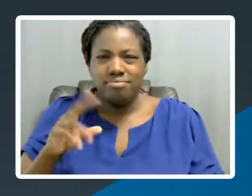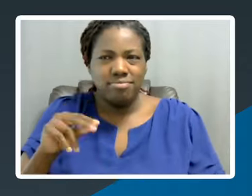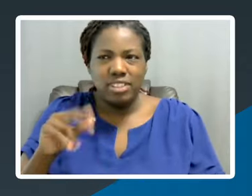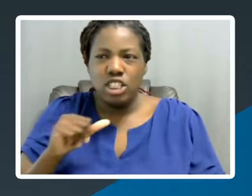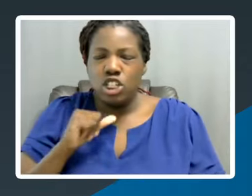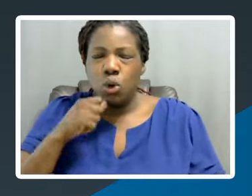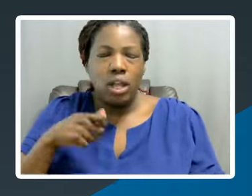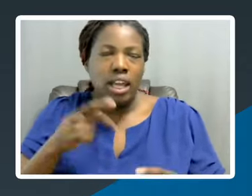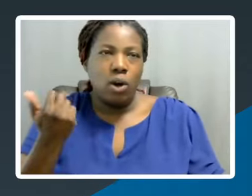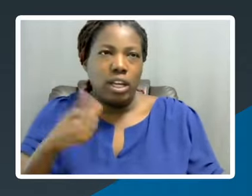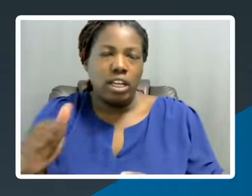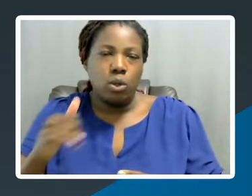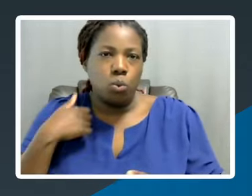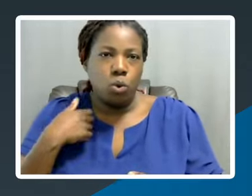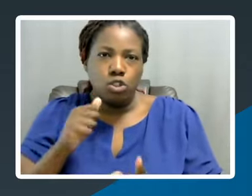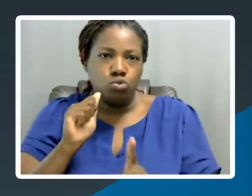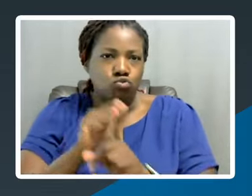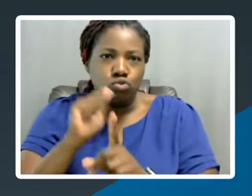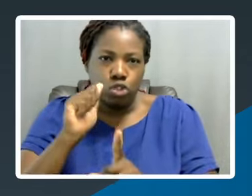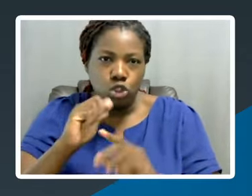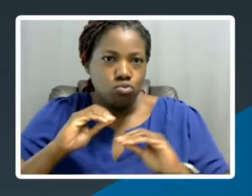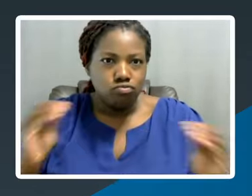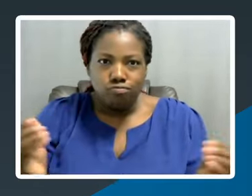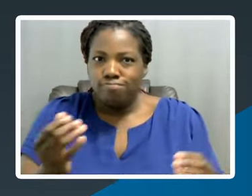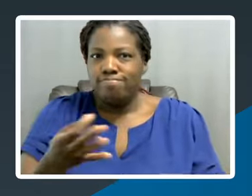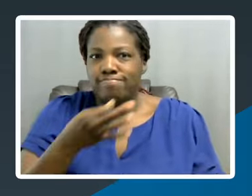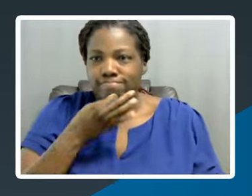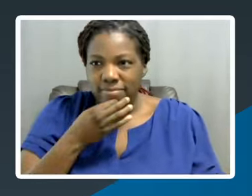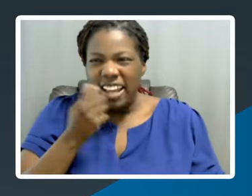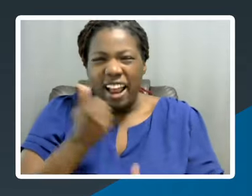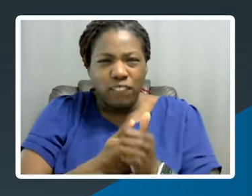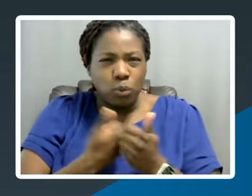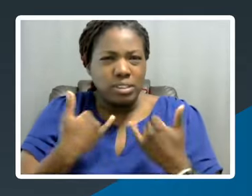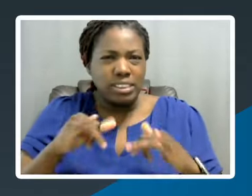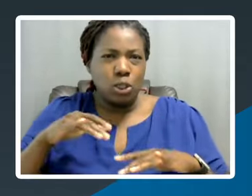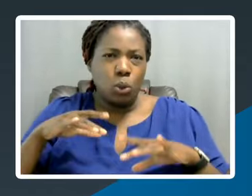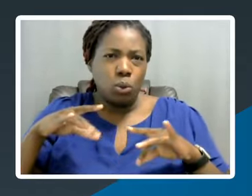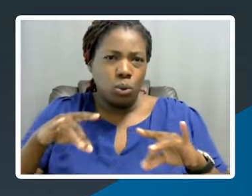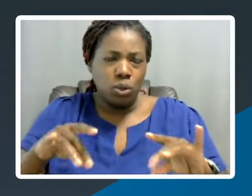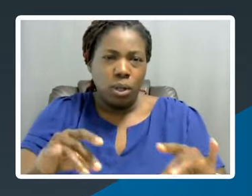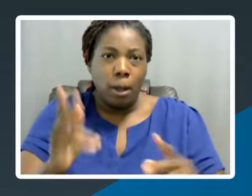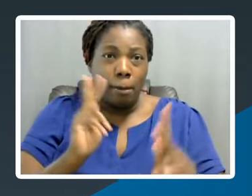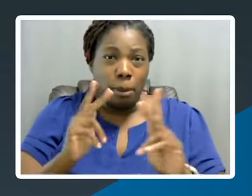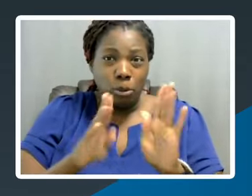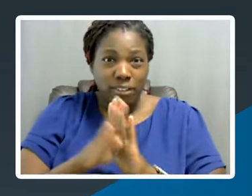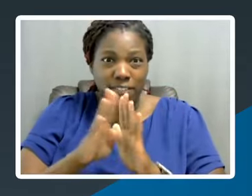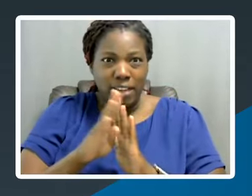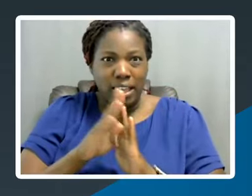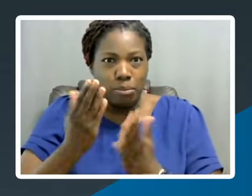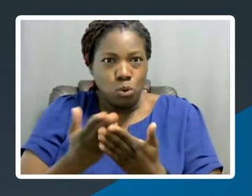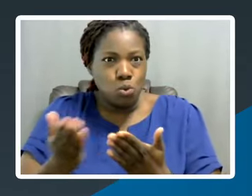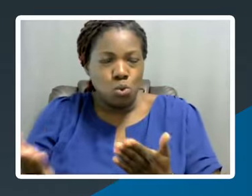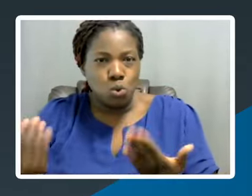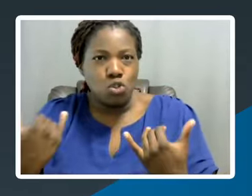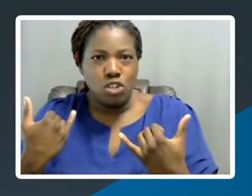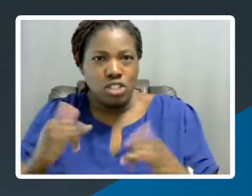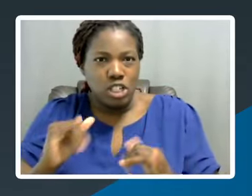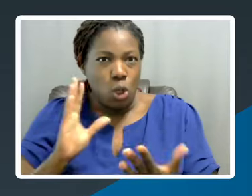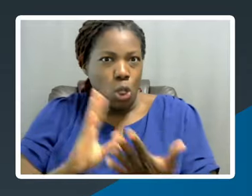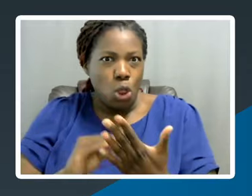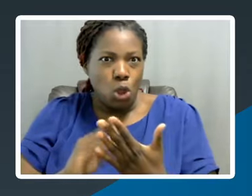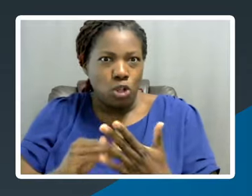you. Nobody's an AI expert. We're all learning. Even the people that are building these tools that we're using are not AI experts because they're learning as